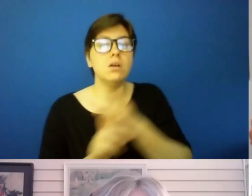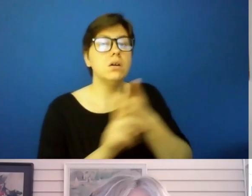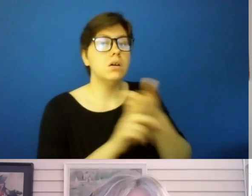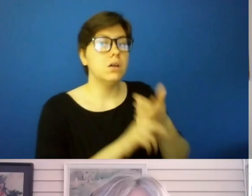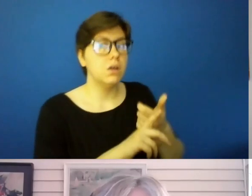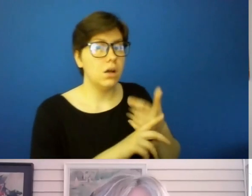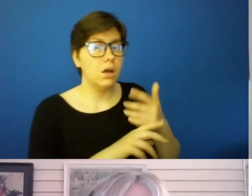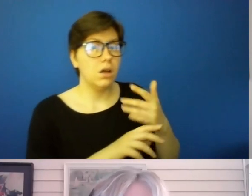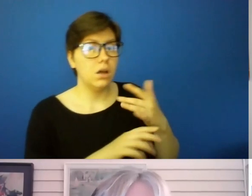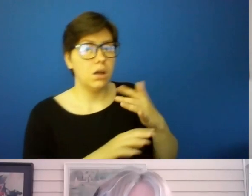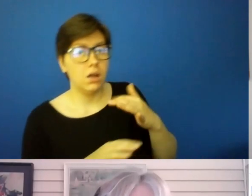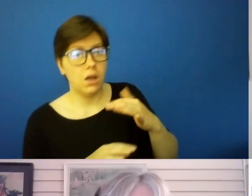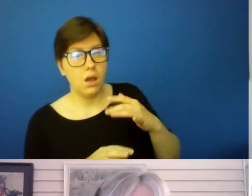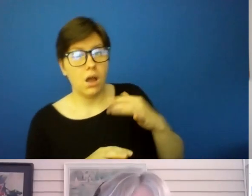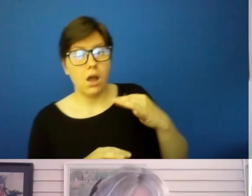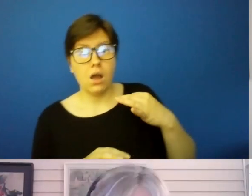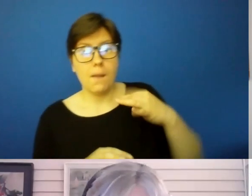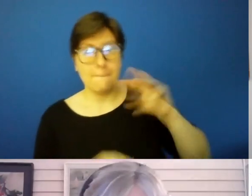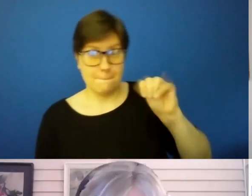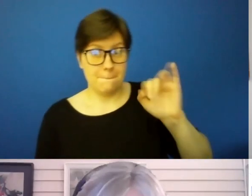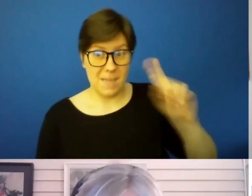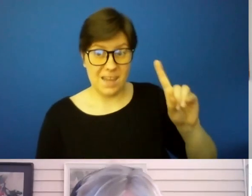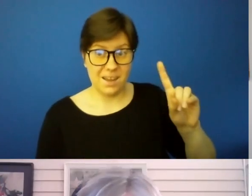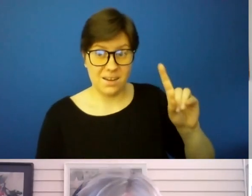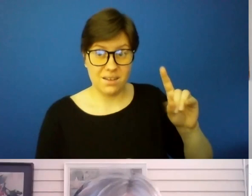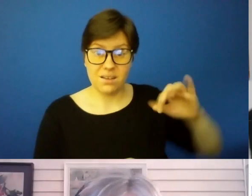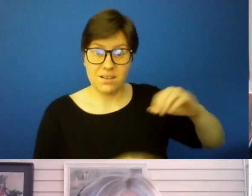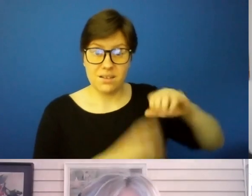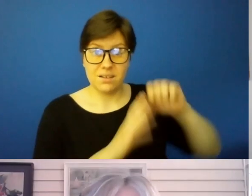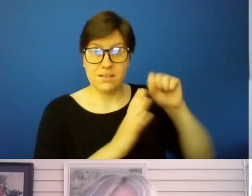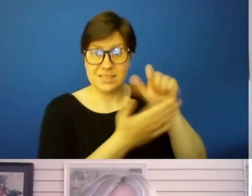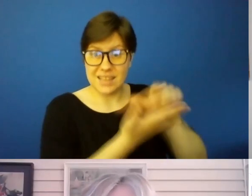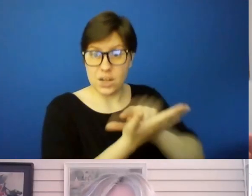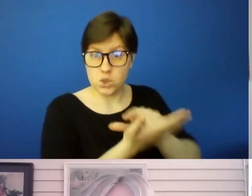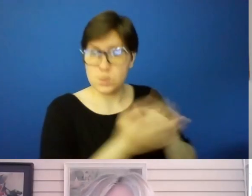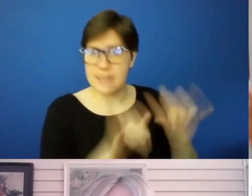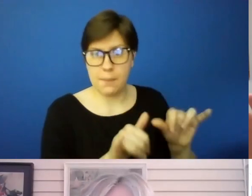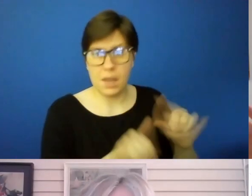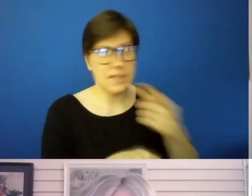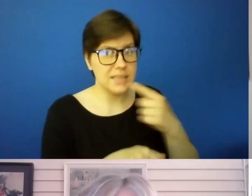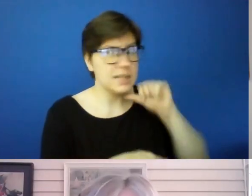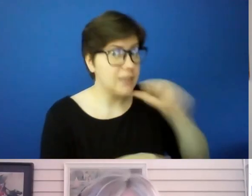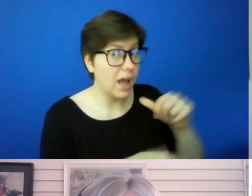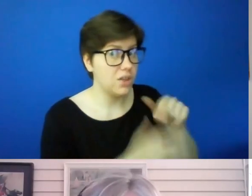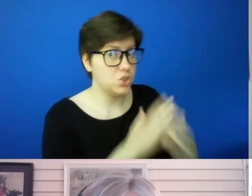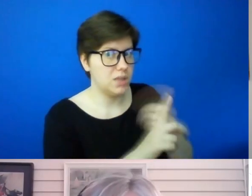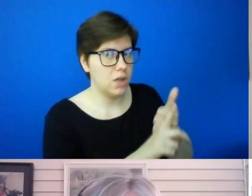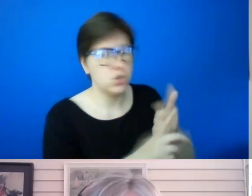MAIDE statutes do the same thing. So MAIDE is by statute defined as not being suicide. So that's a legal